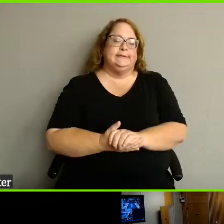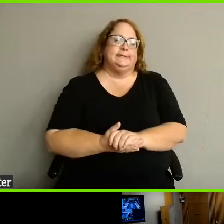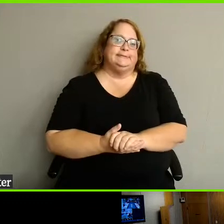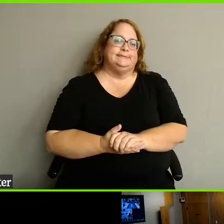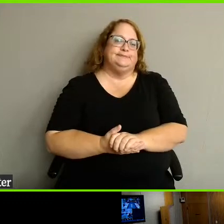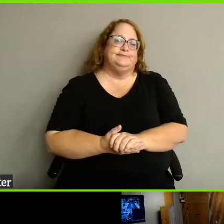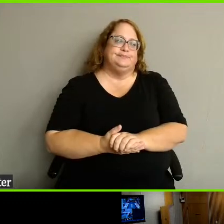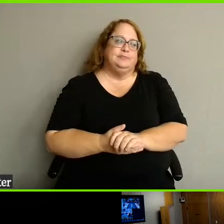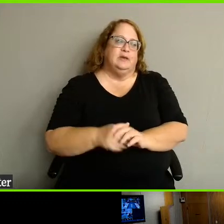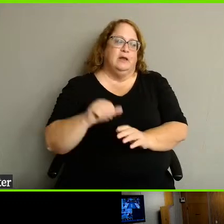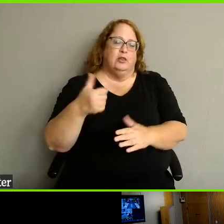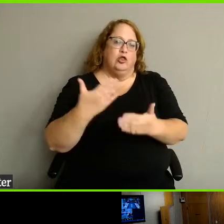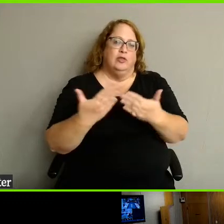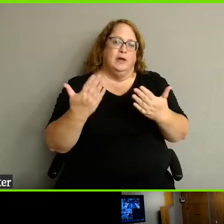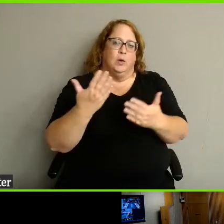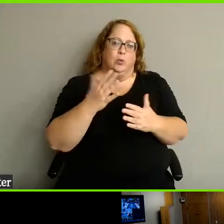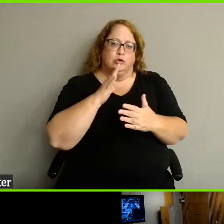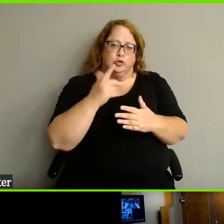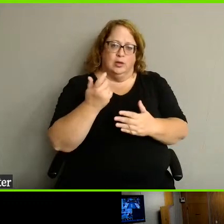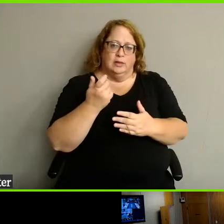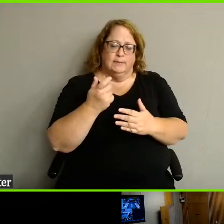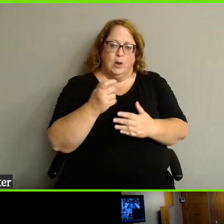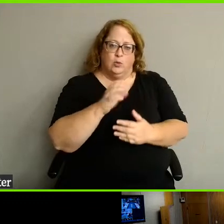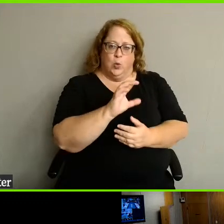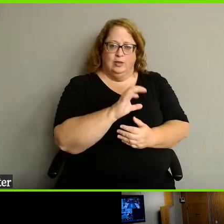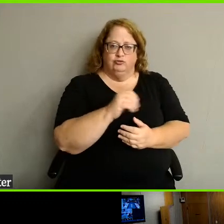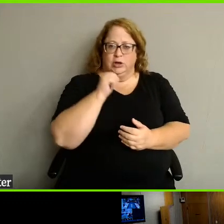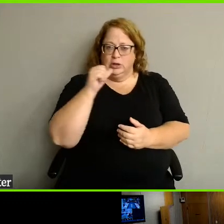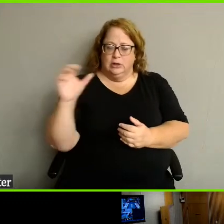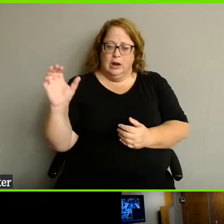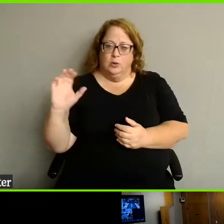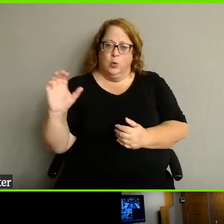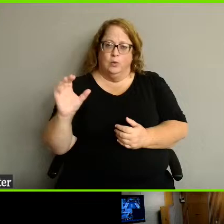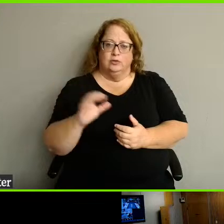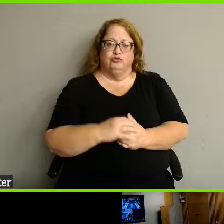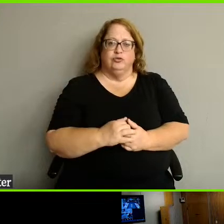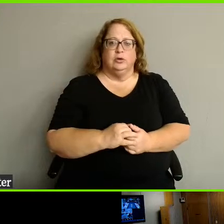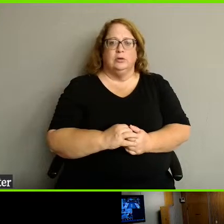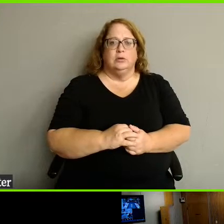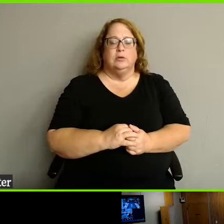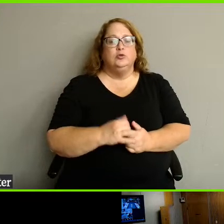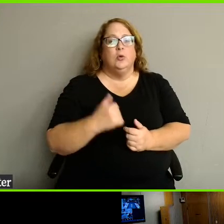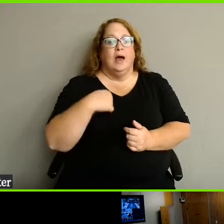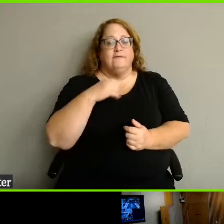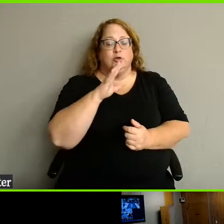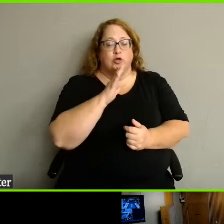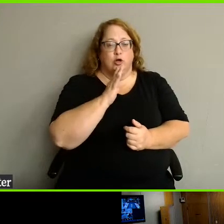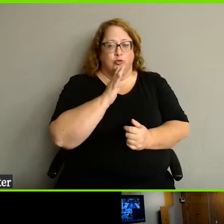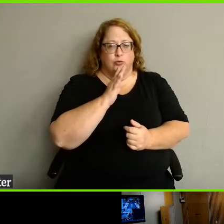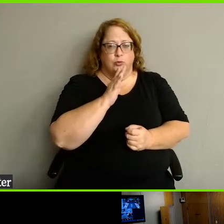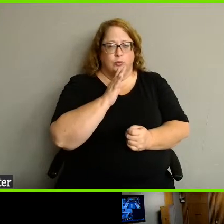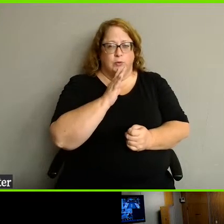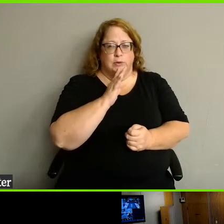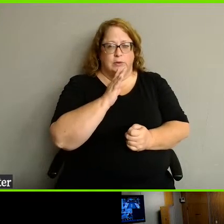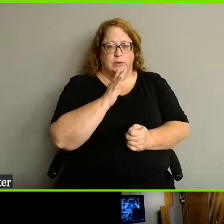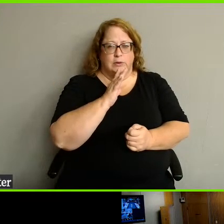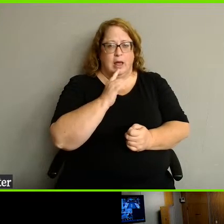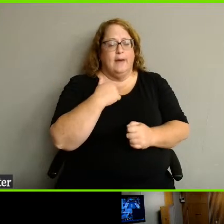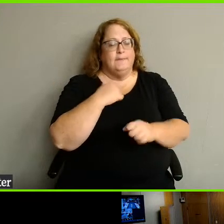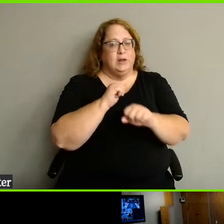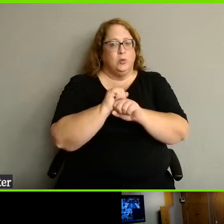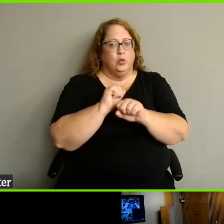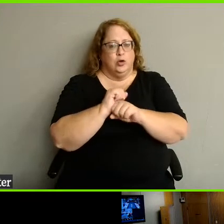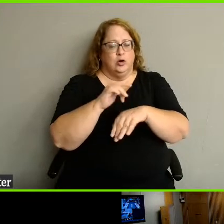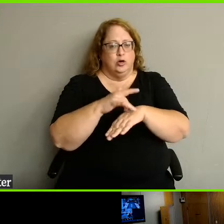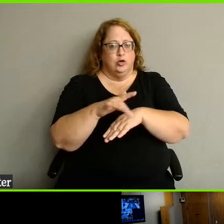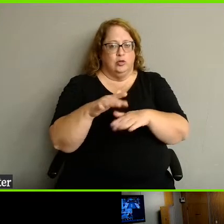and then the other thing I just want to talk a little bit about is coalition and non-coalition. So I've talked to, I've been working